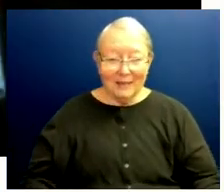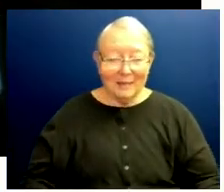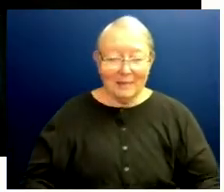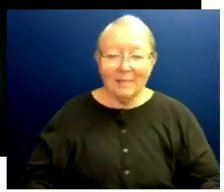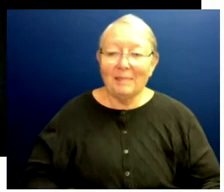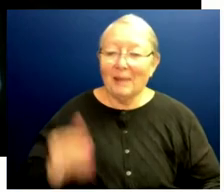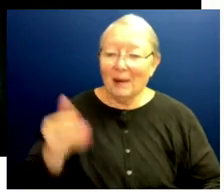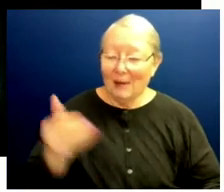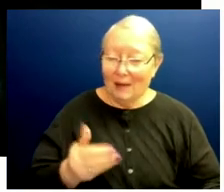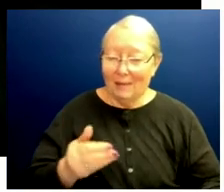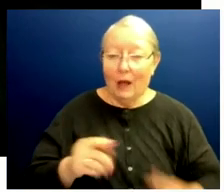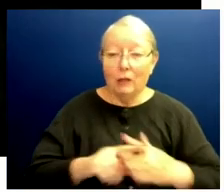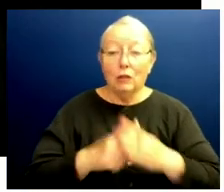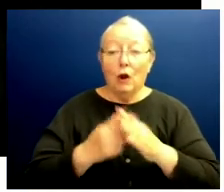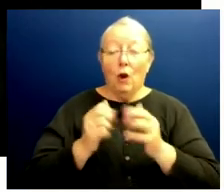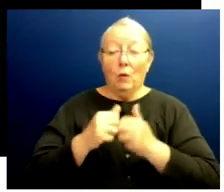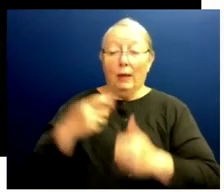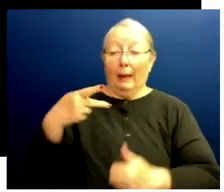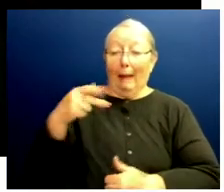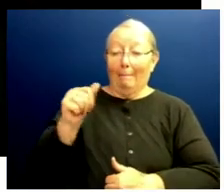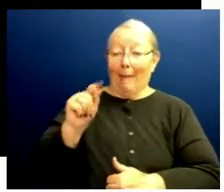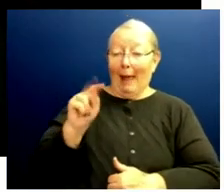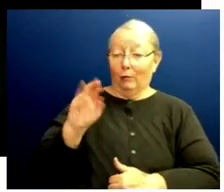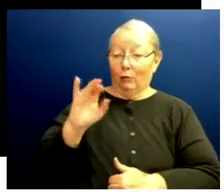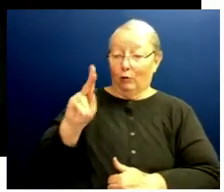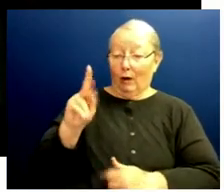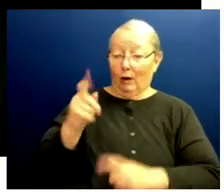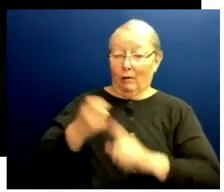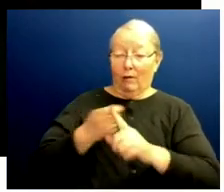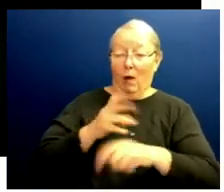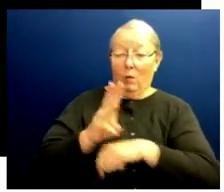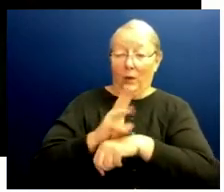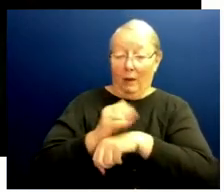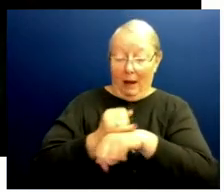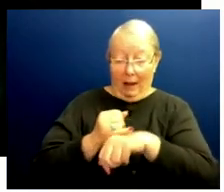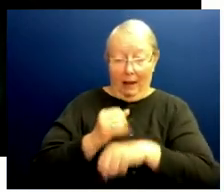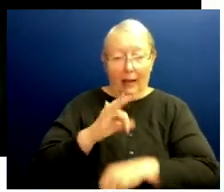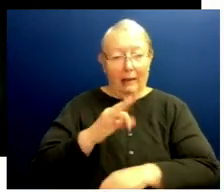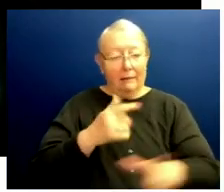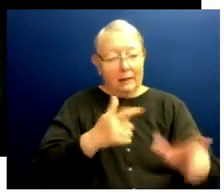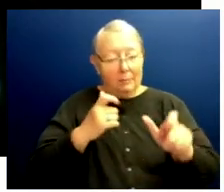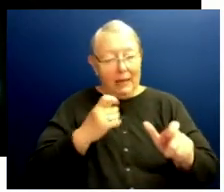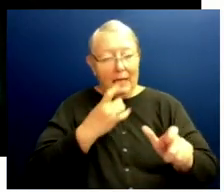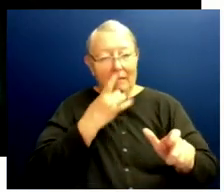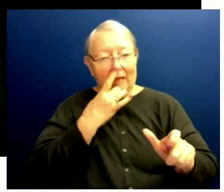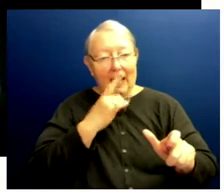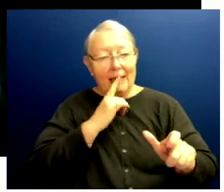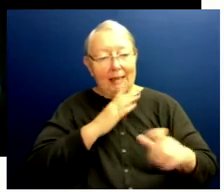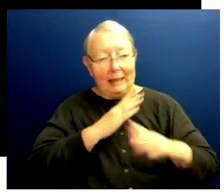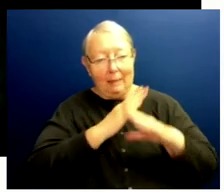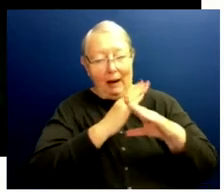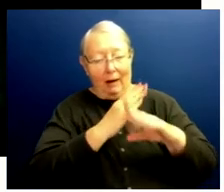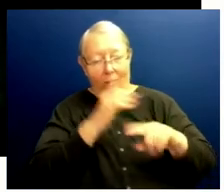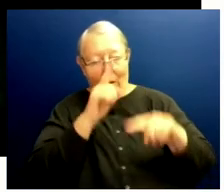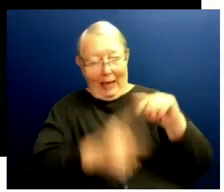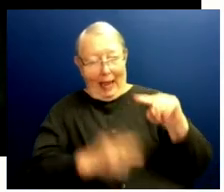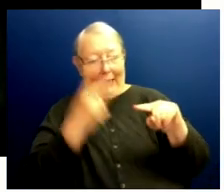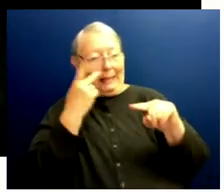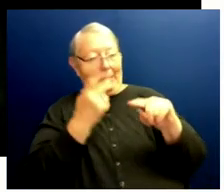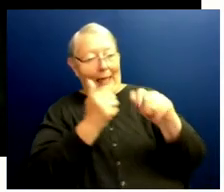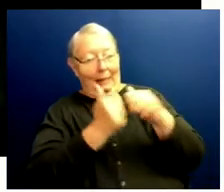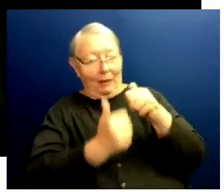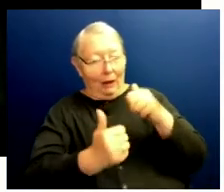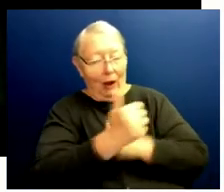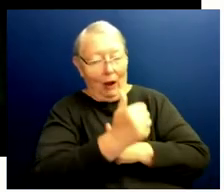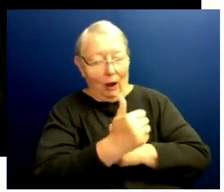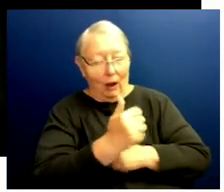I want to start with Patrick from Whidbey Island. He says, if the speed of light acts as a barrier we can't see beyond, what do you